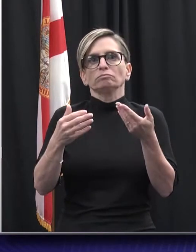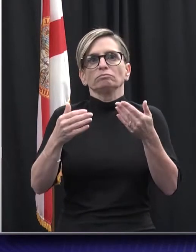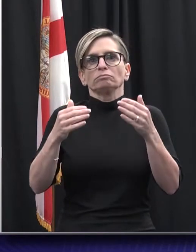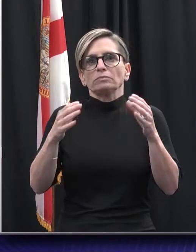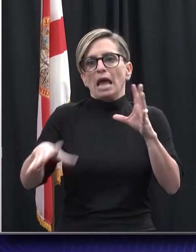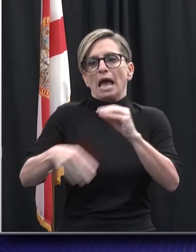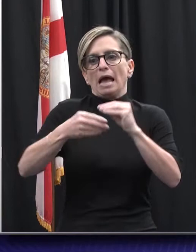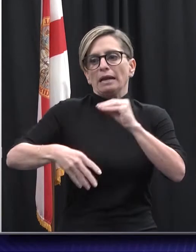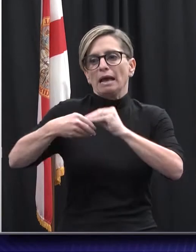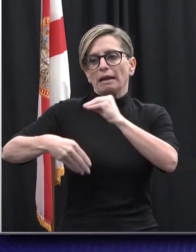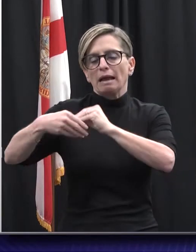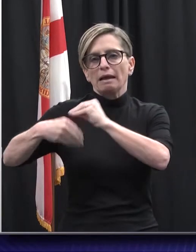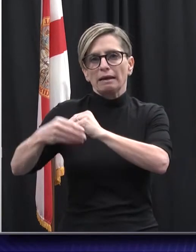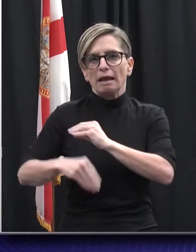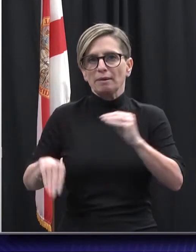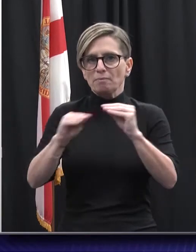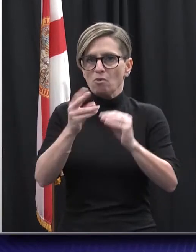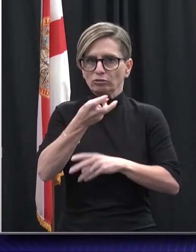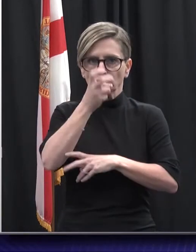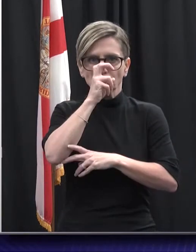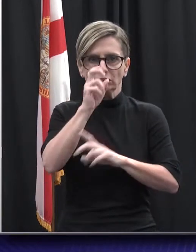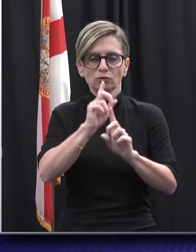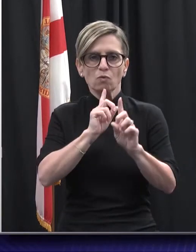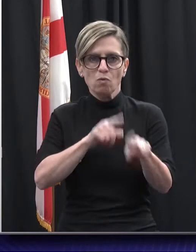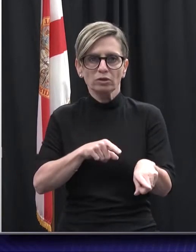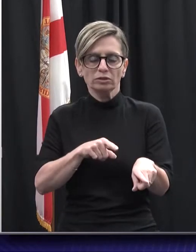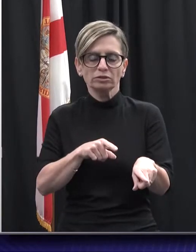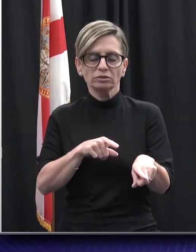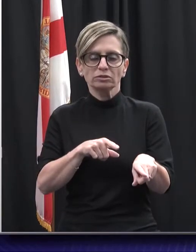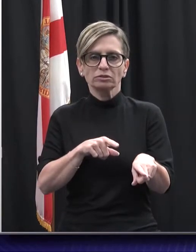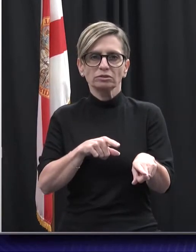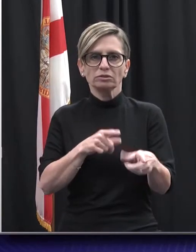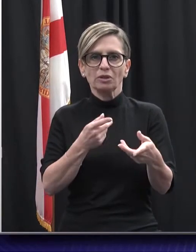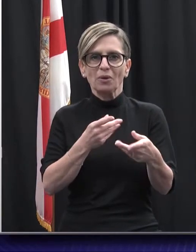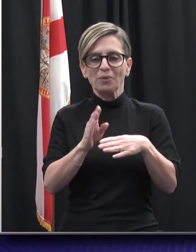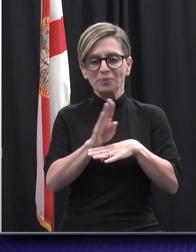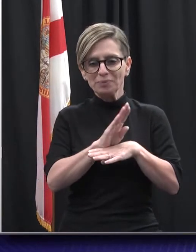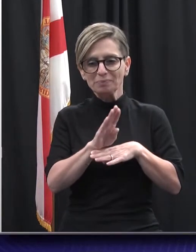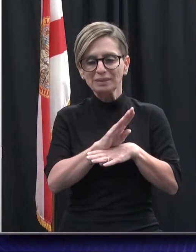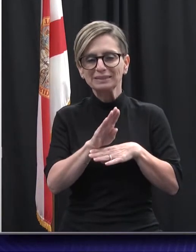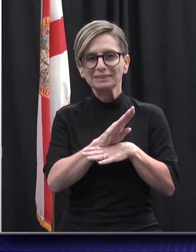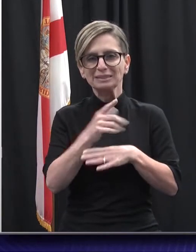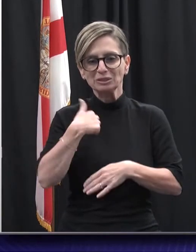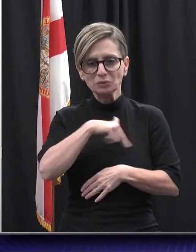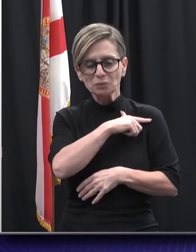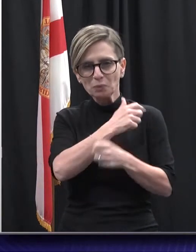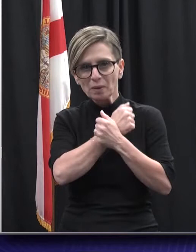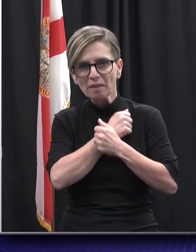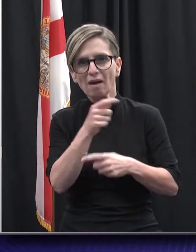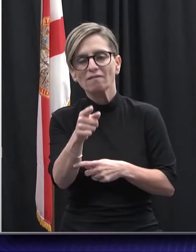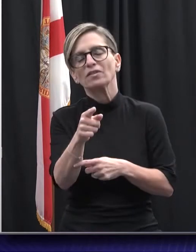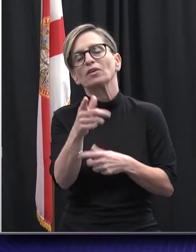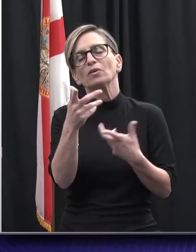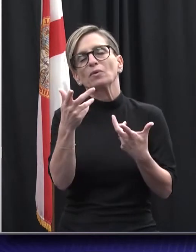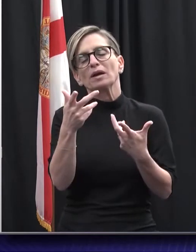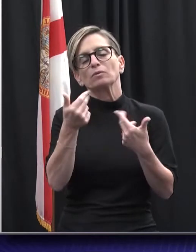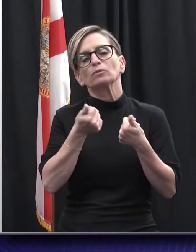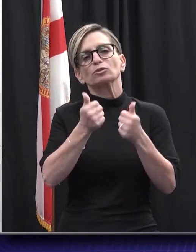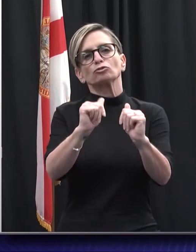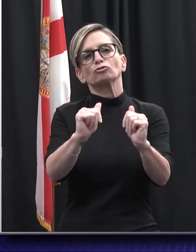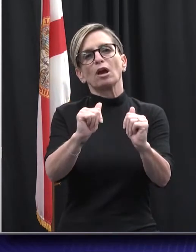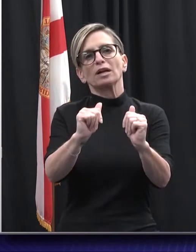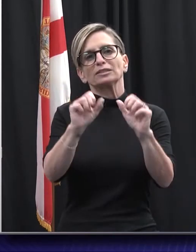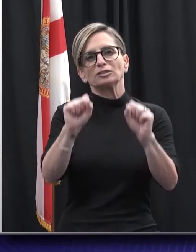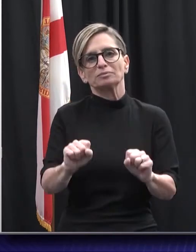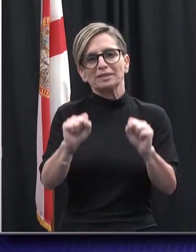out on this order. And just know from a business perspective, we love you, we embrace you, and we're just still trying to make it so that you can do